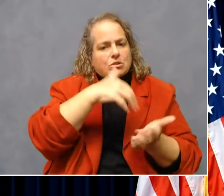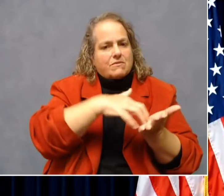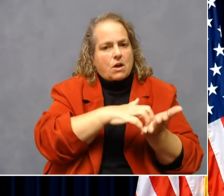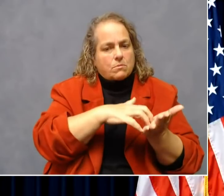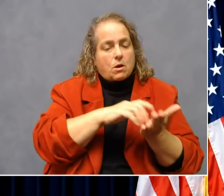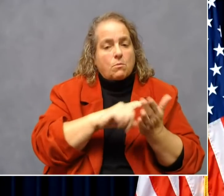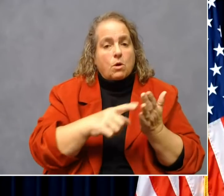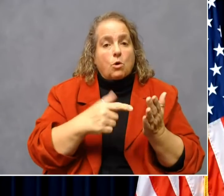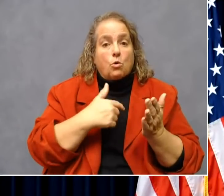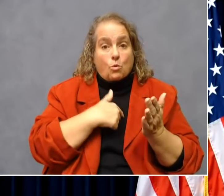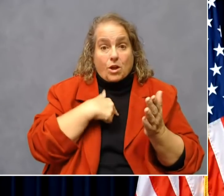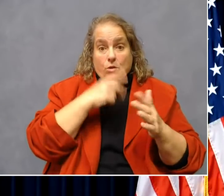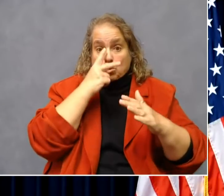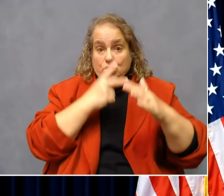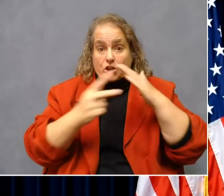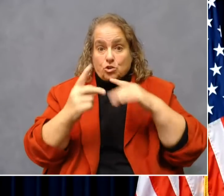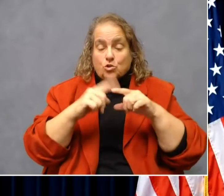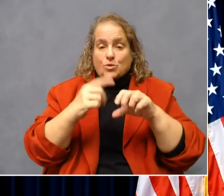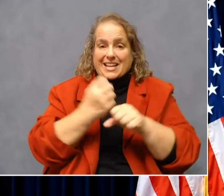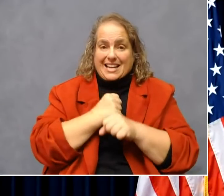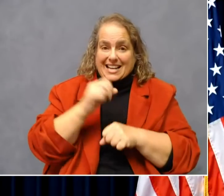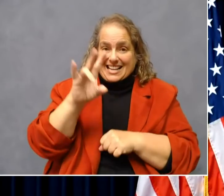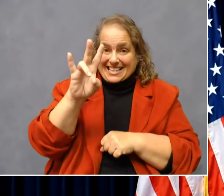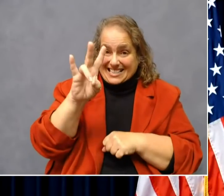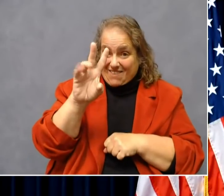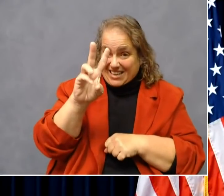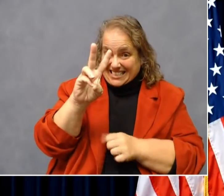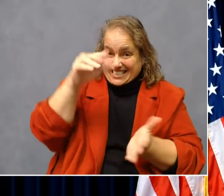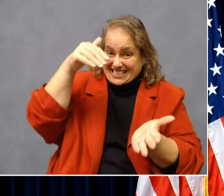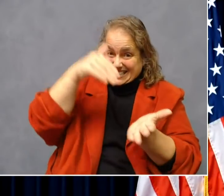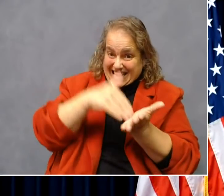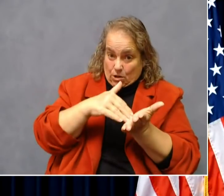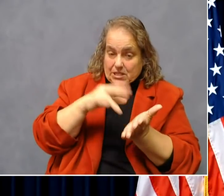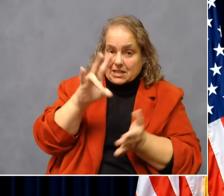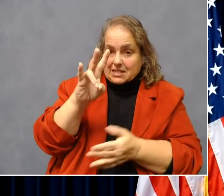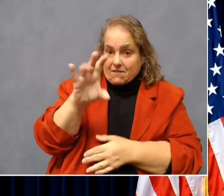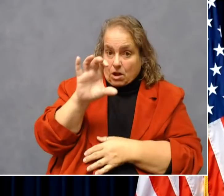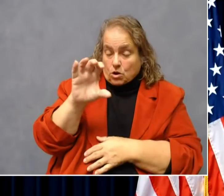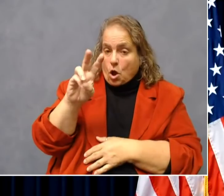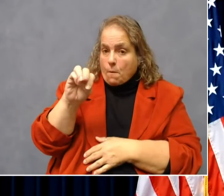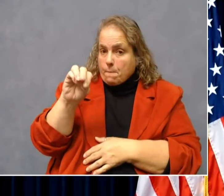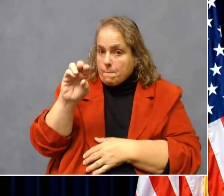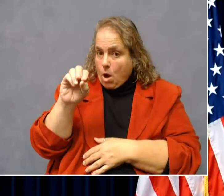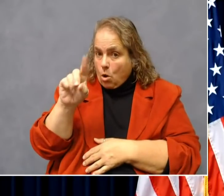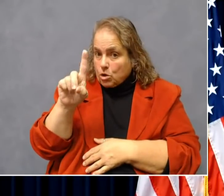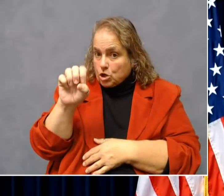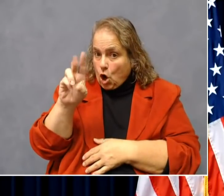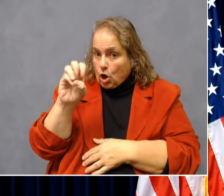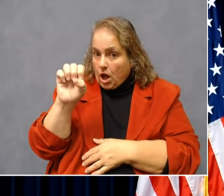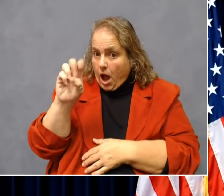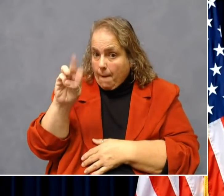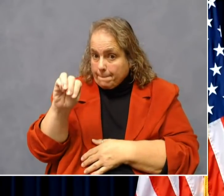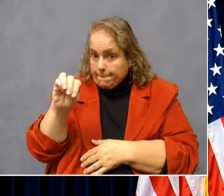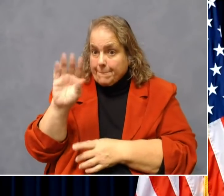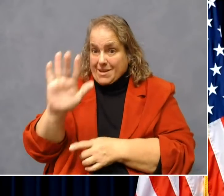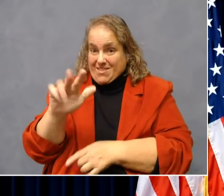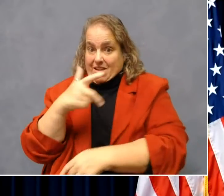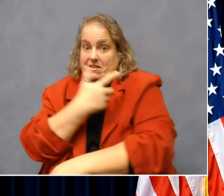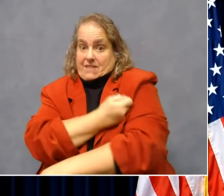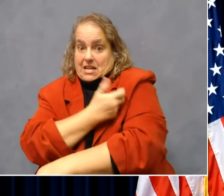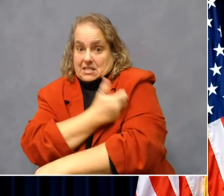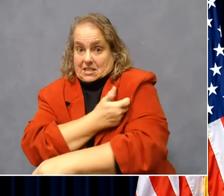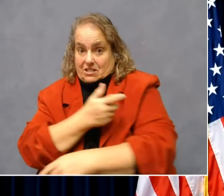76,700 Moderna vaccinations in our first shipment, which again, we hope is in late